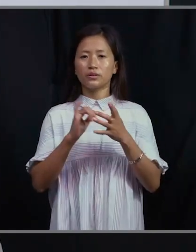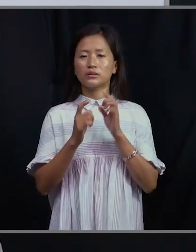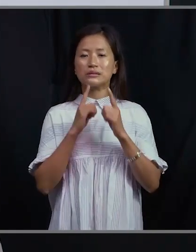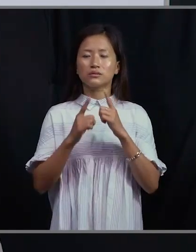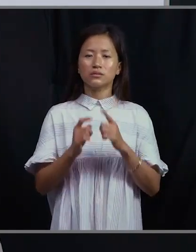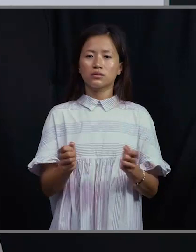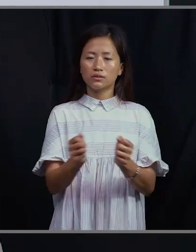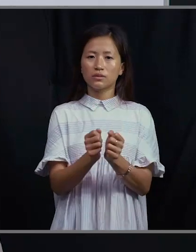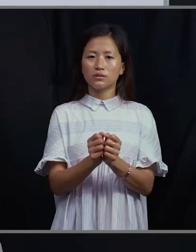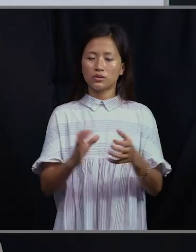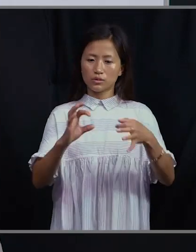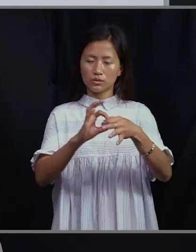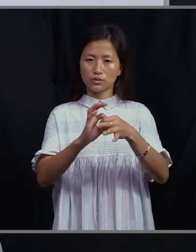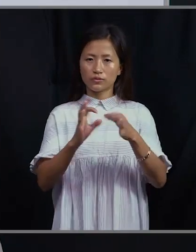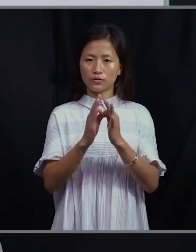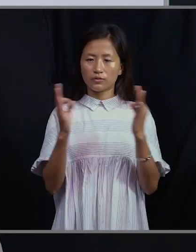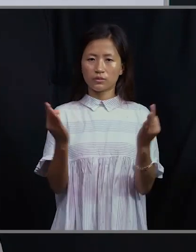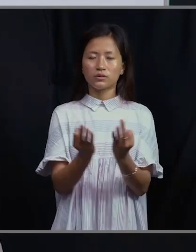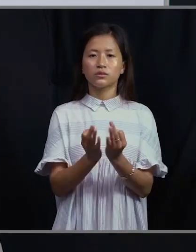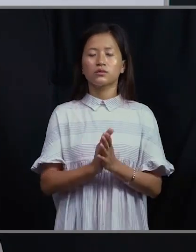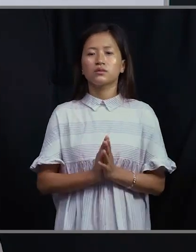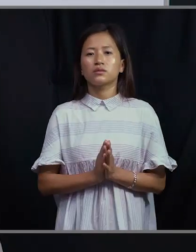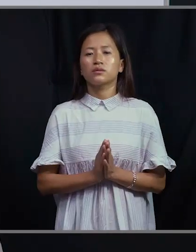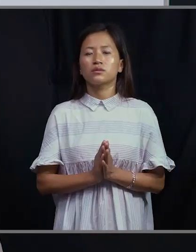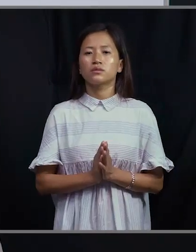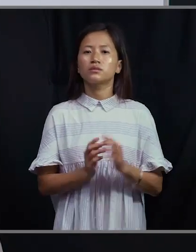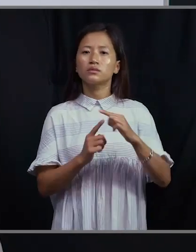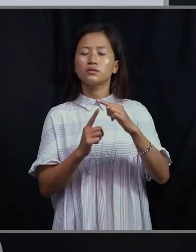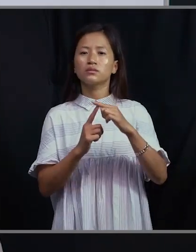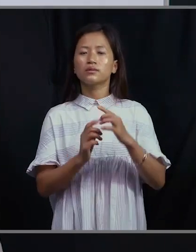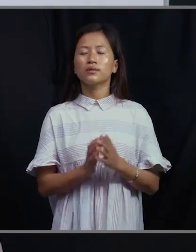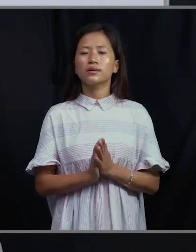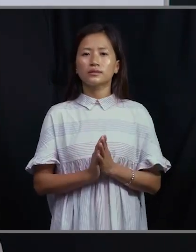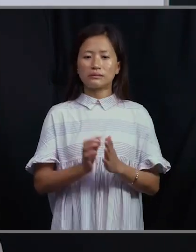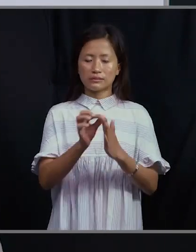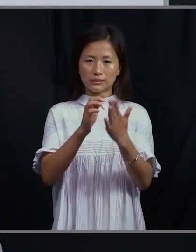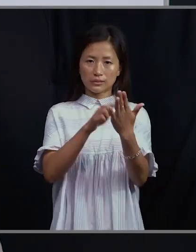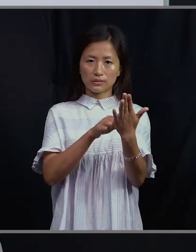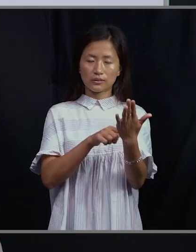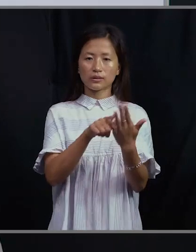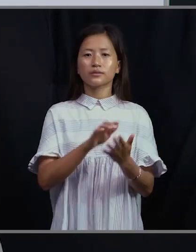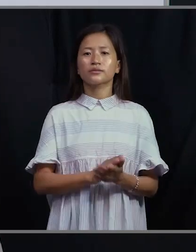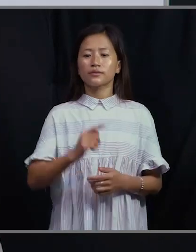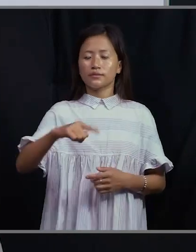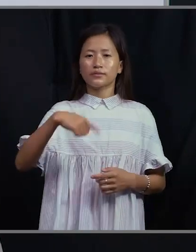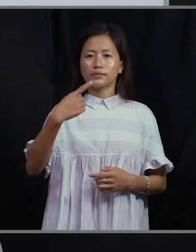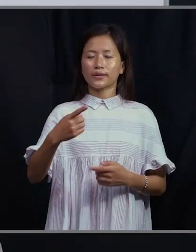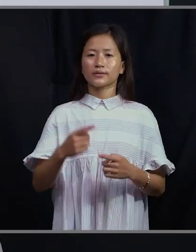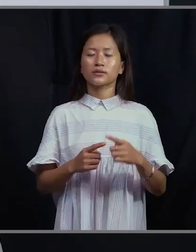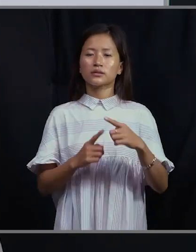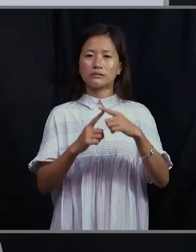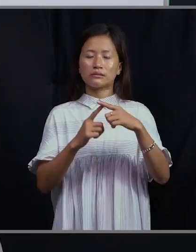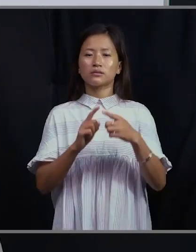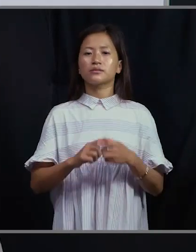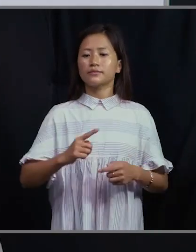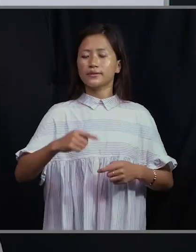that is the joint family. Okay, I will be discussing this topic in detail in the next class, but I will just give you a short introduction